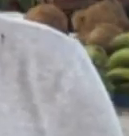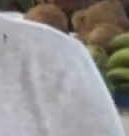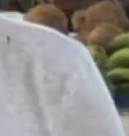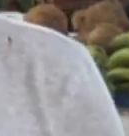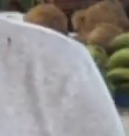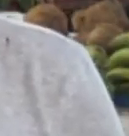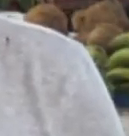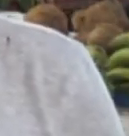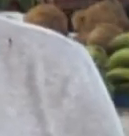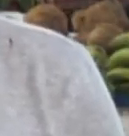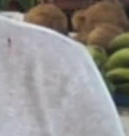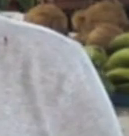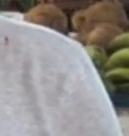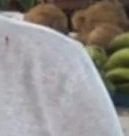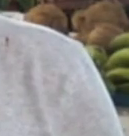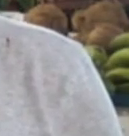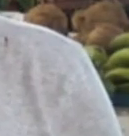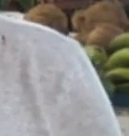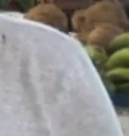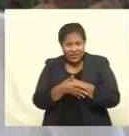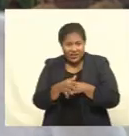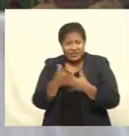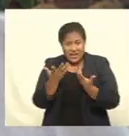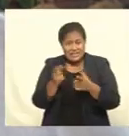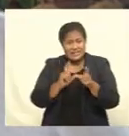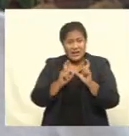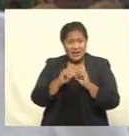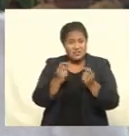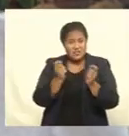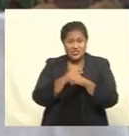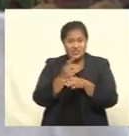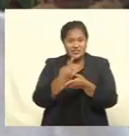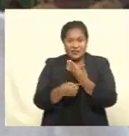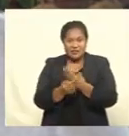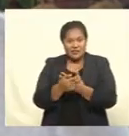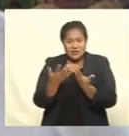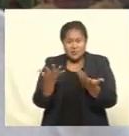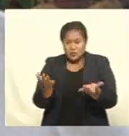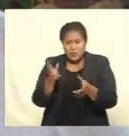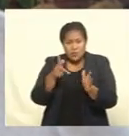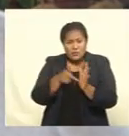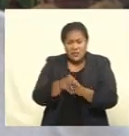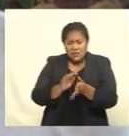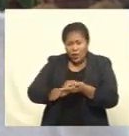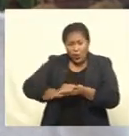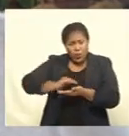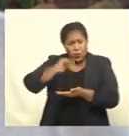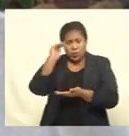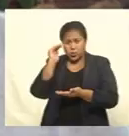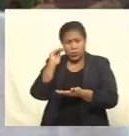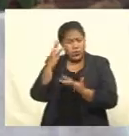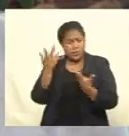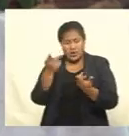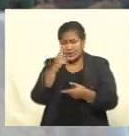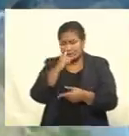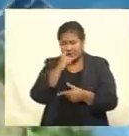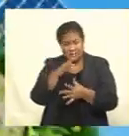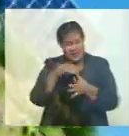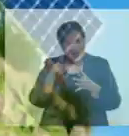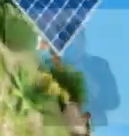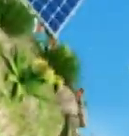Now, even this COVID-19 and during this climate change, that price has been gone up, and people they are really facing a lot.